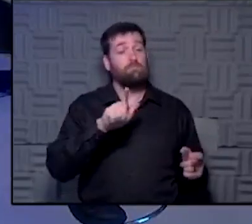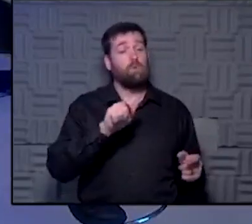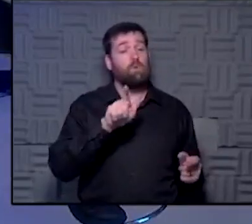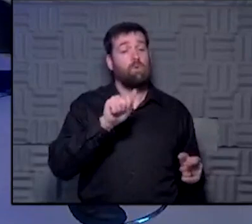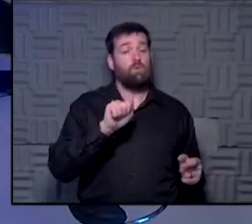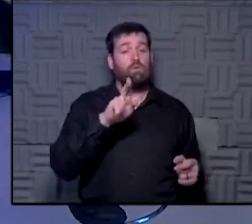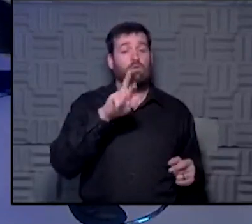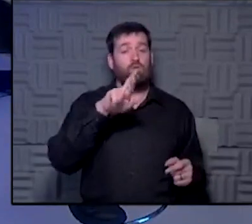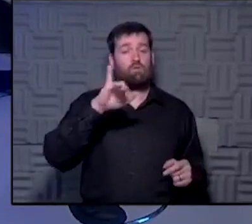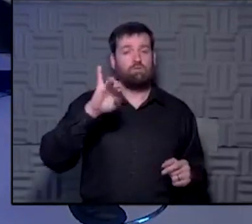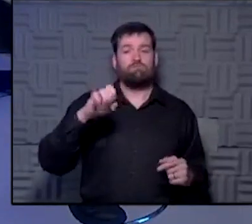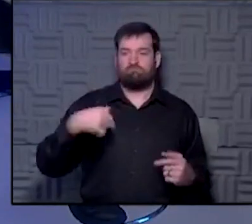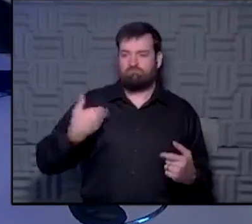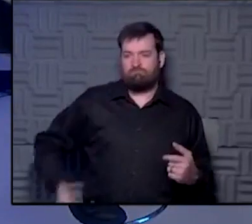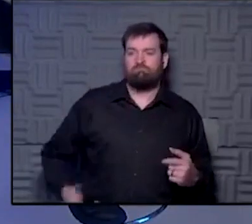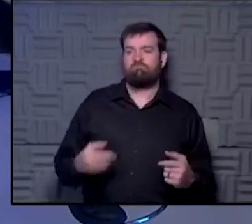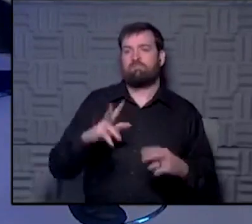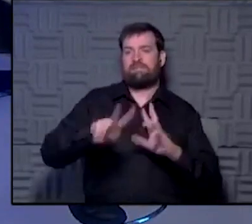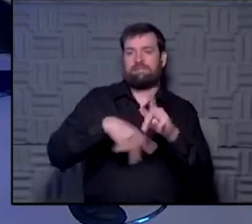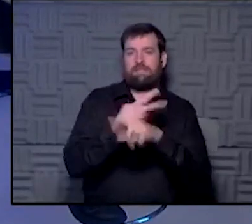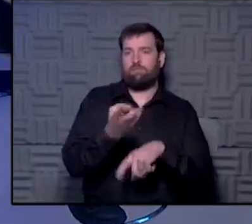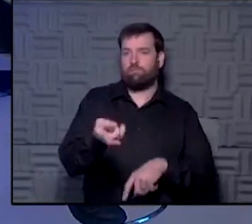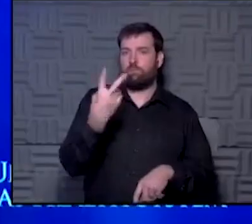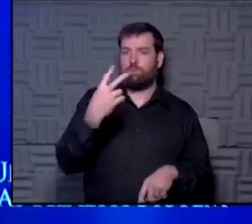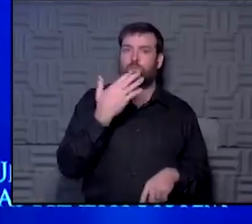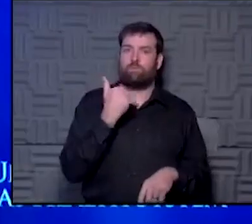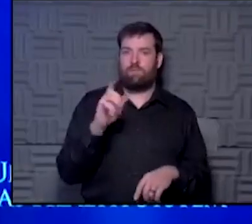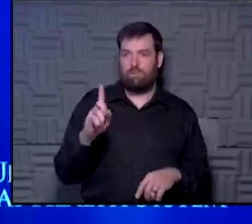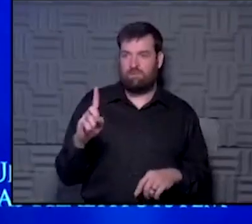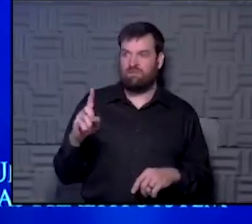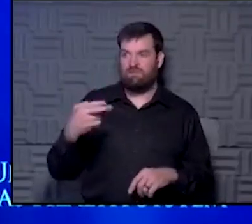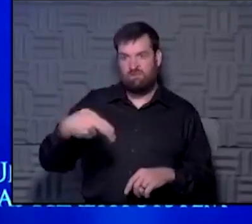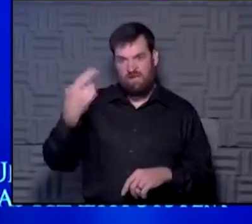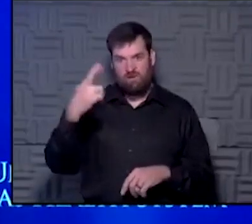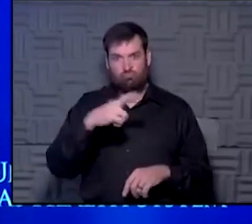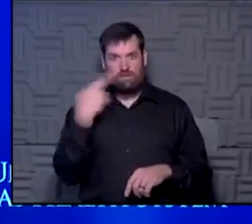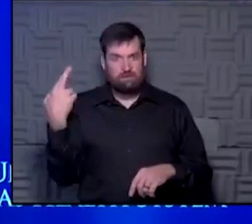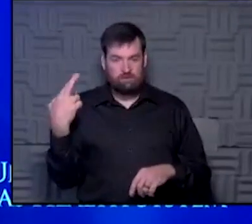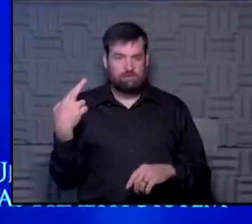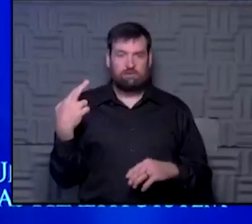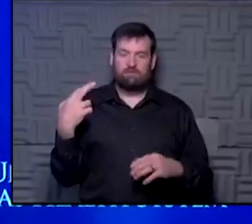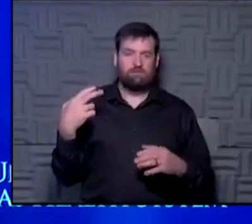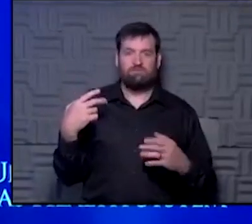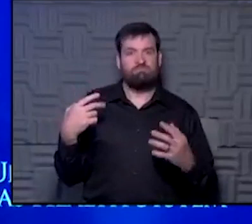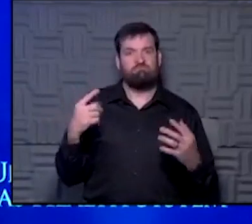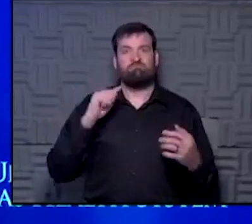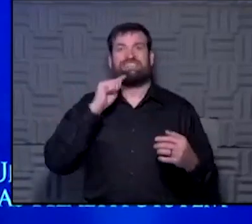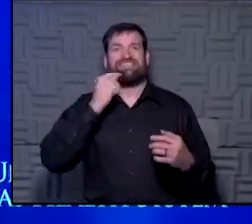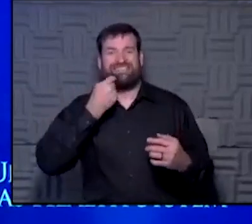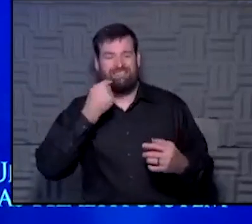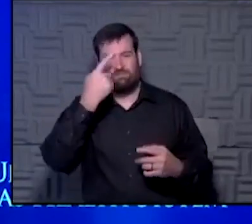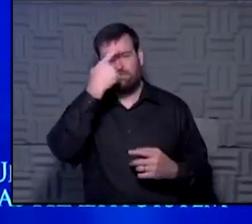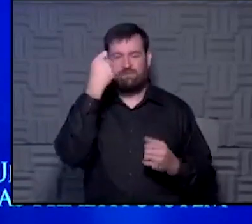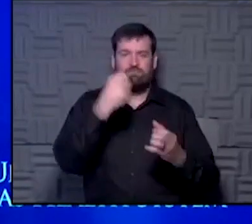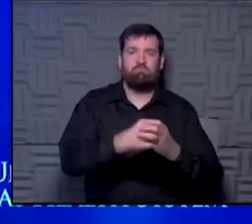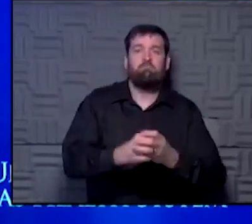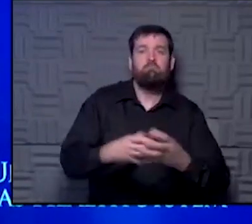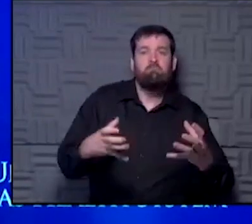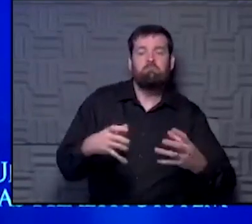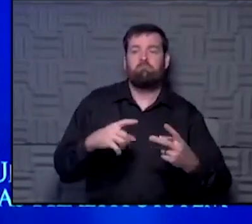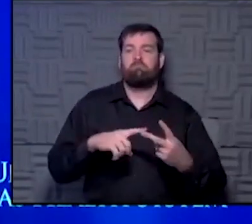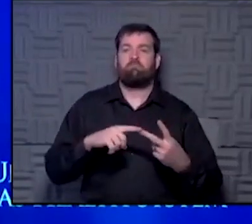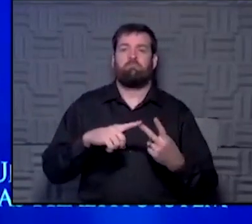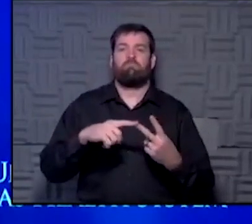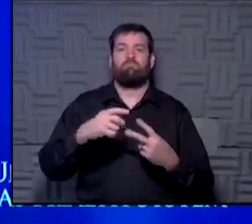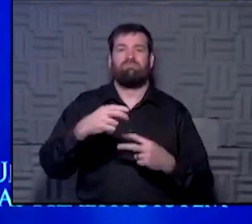says, I have type 2 diabetes and have read I'm at high risk for the worst outcomes with COVID-19 because of inflammation and